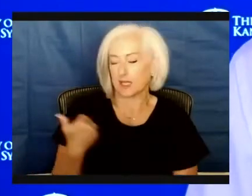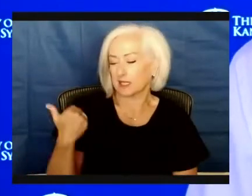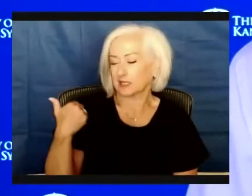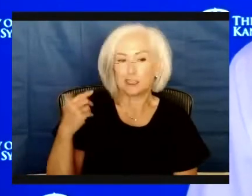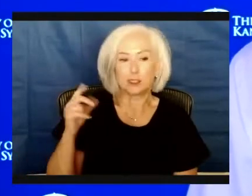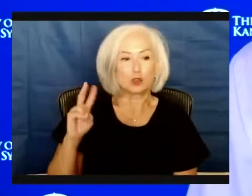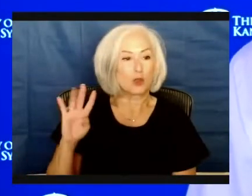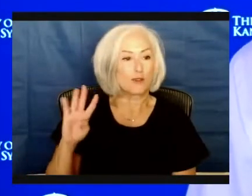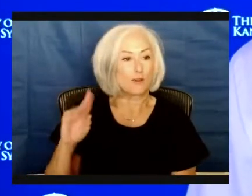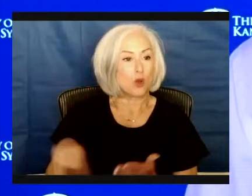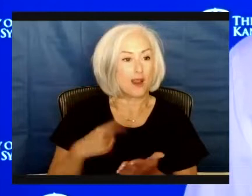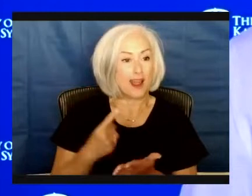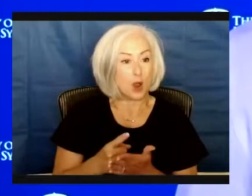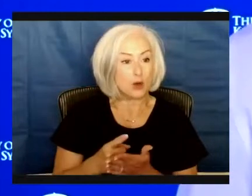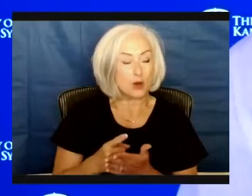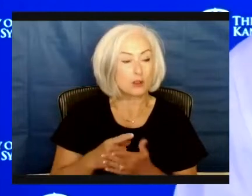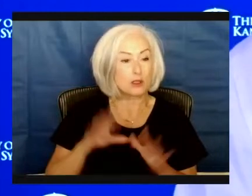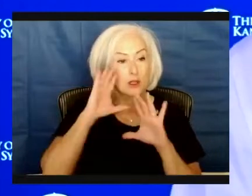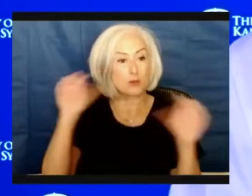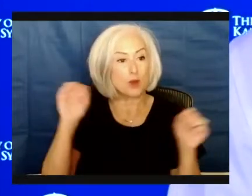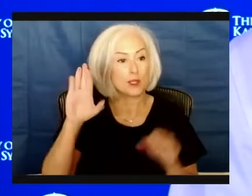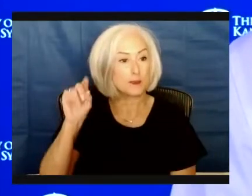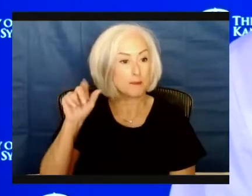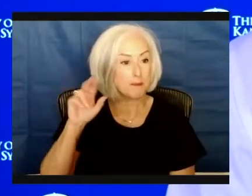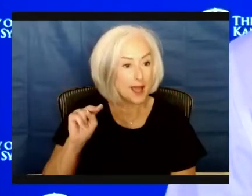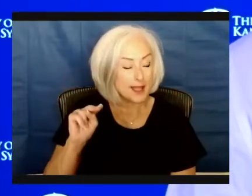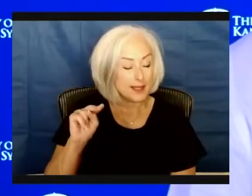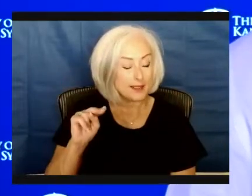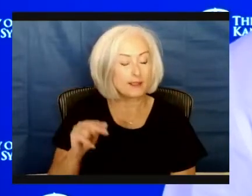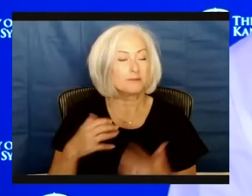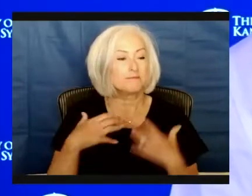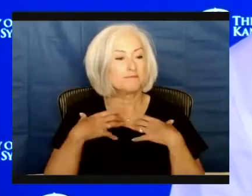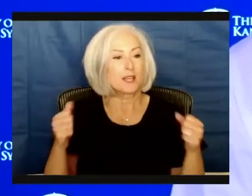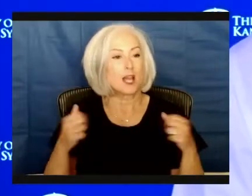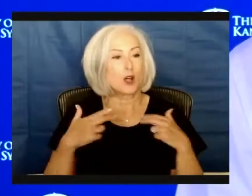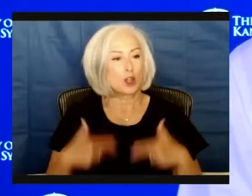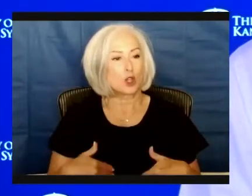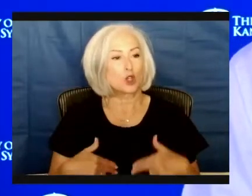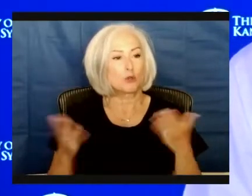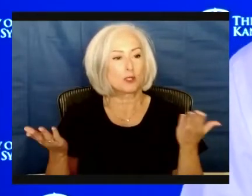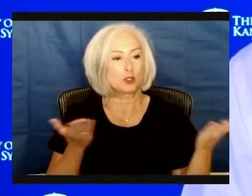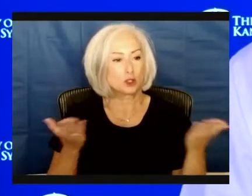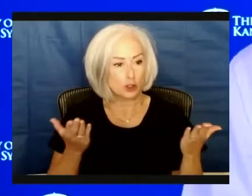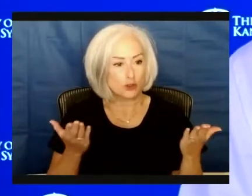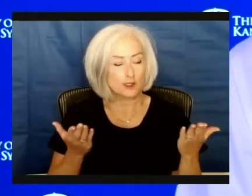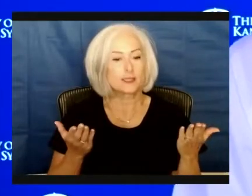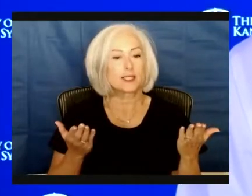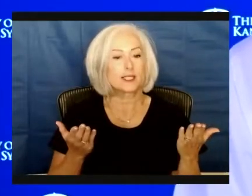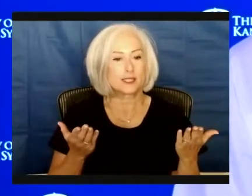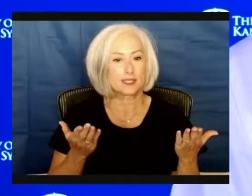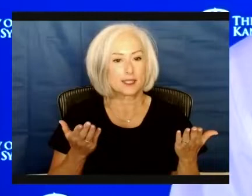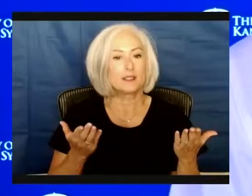and Health and Human Services has also announced an increase in the vaccine